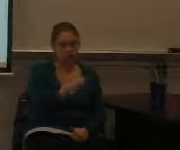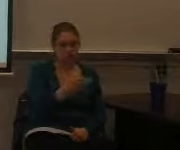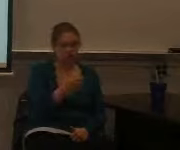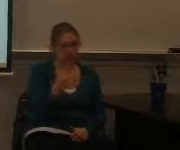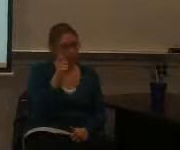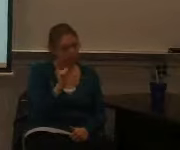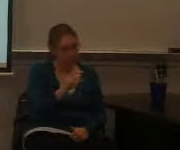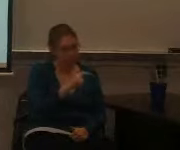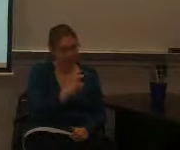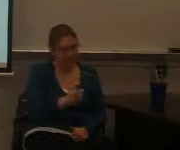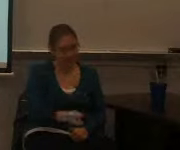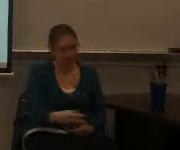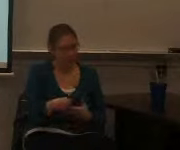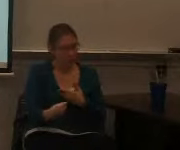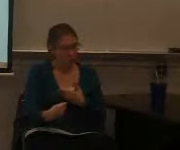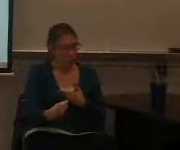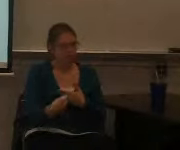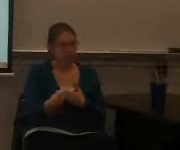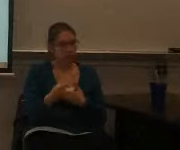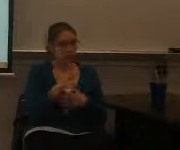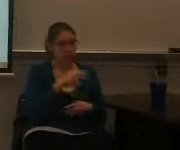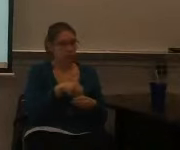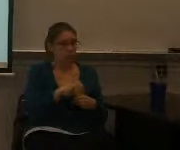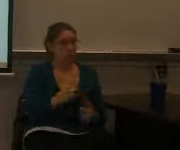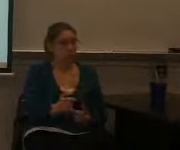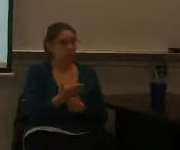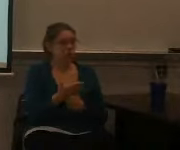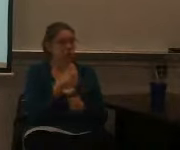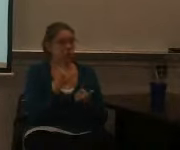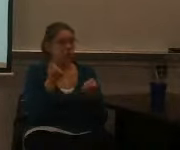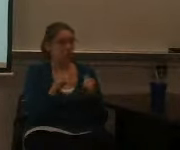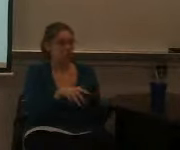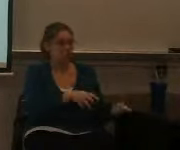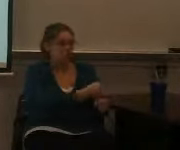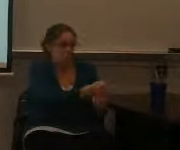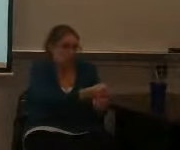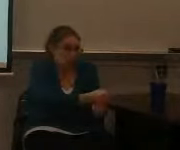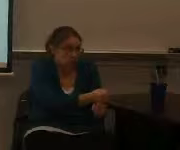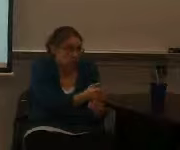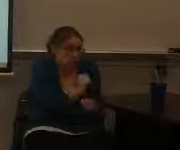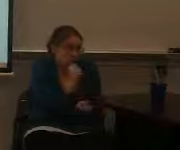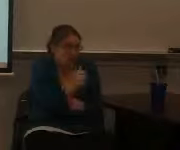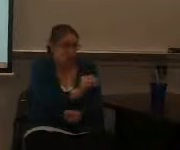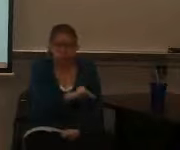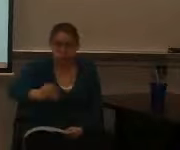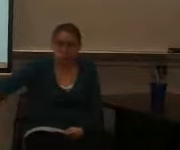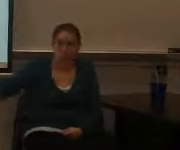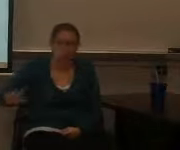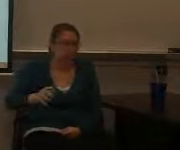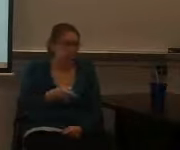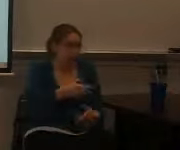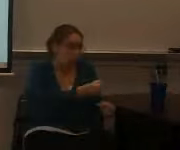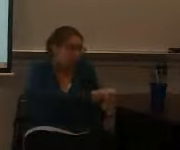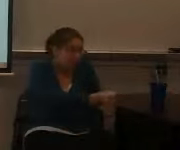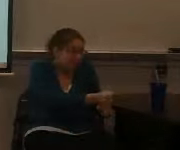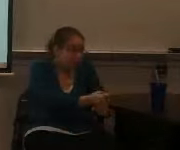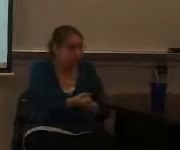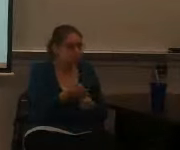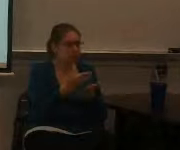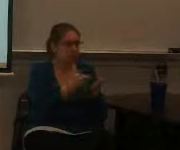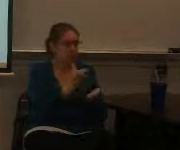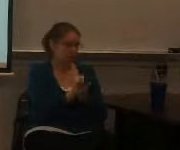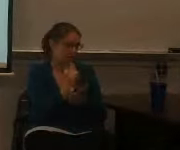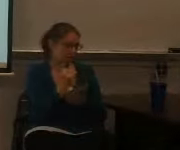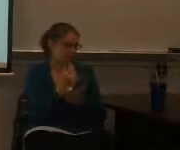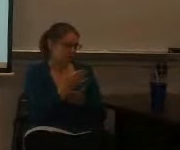particulate material sinks out. And this will include actually organisms that are trying to hold on and not go anywhere, right? They're part of that component of it.